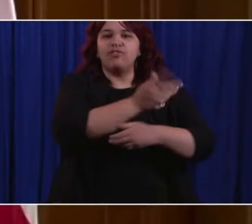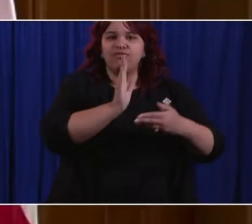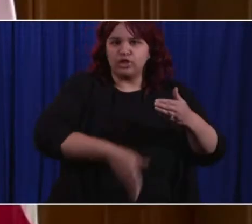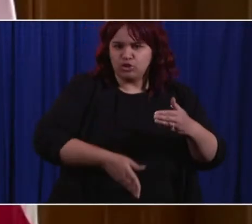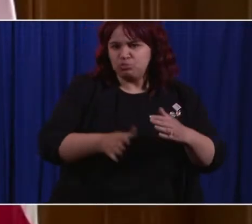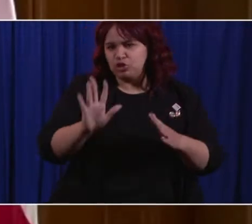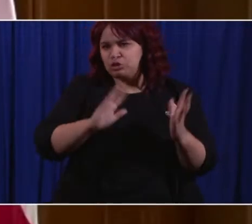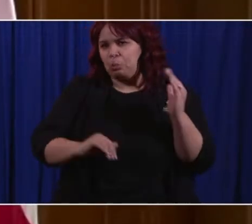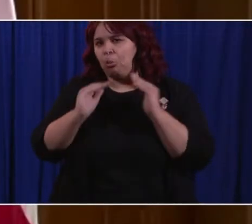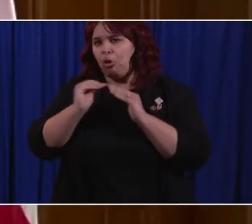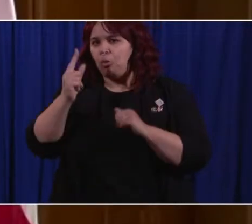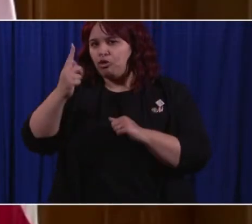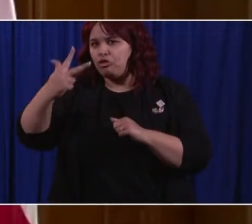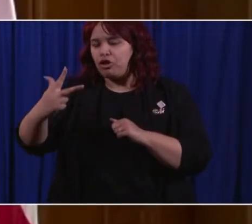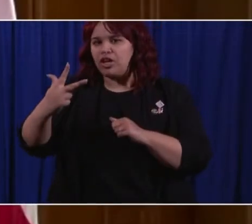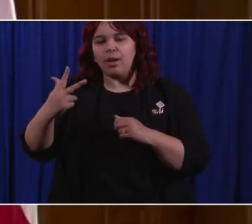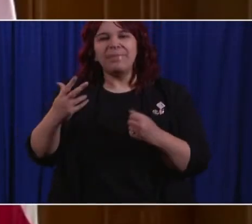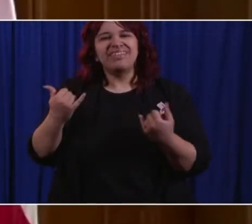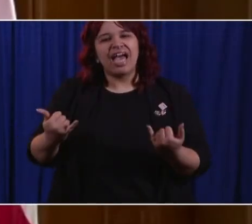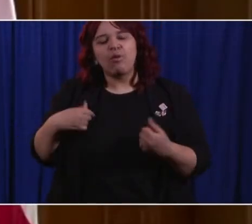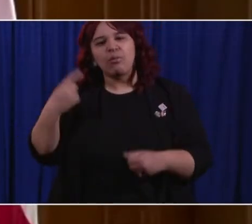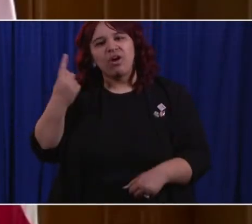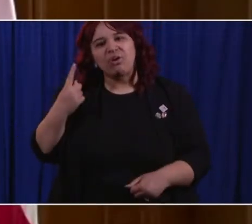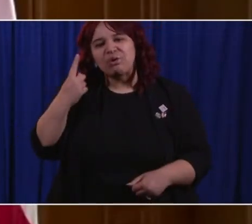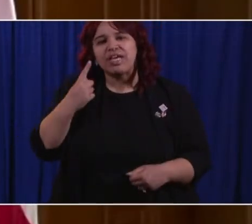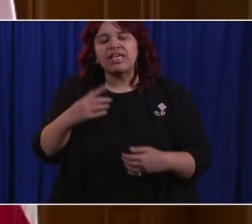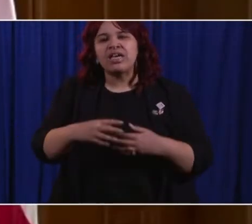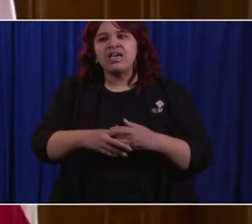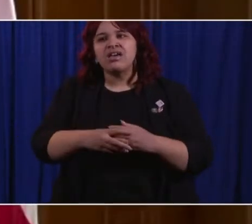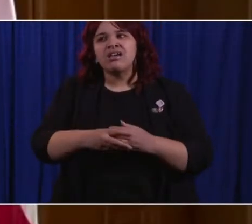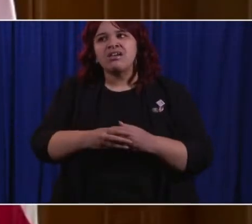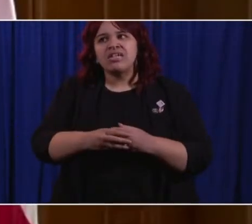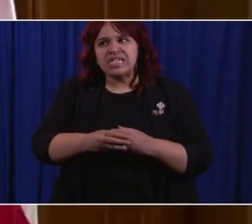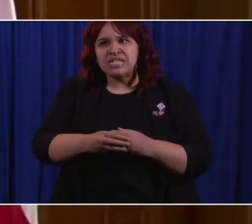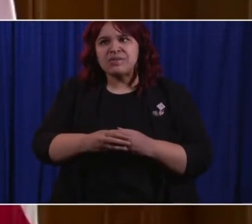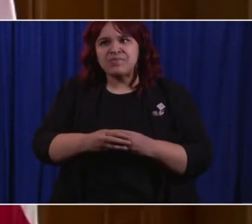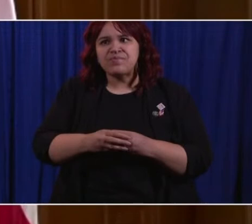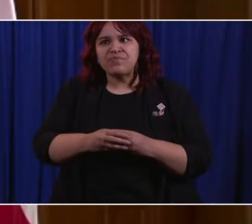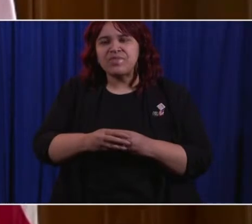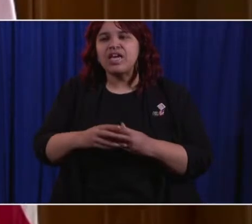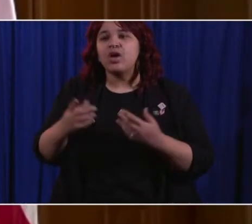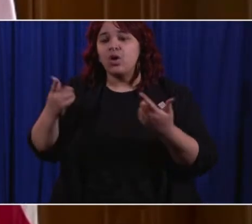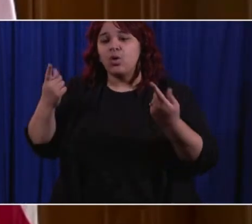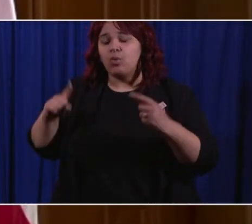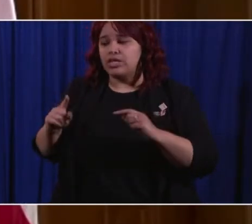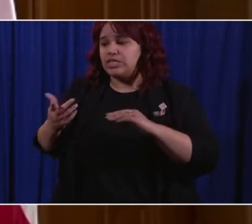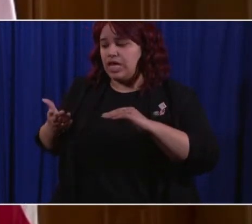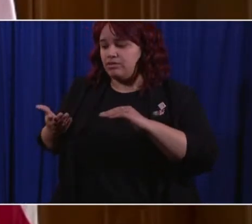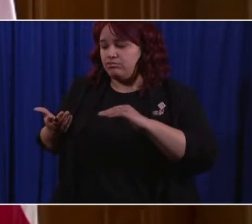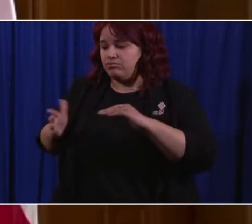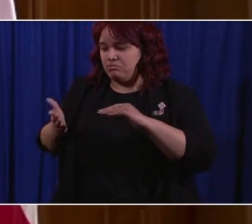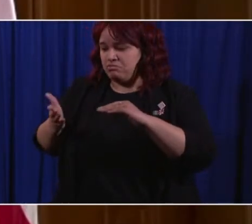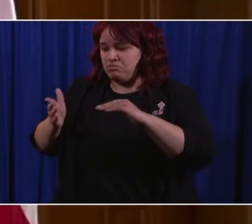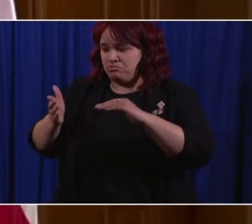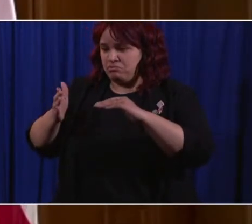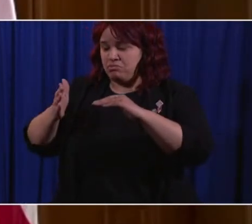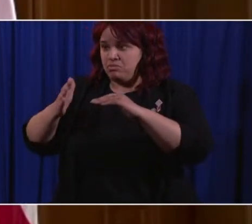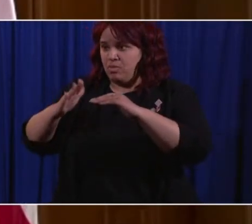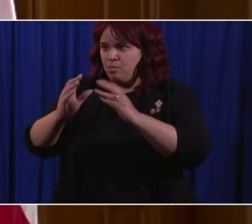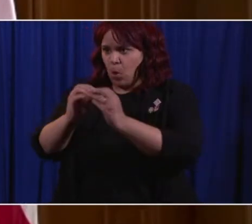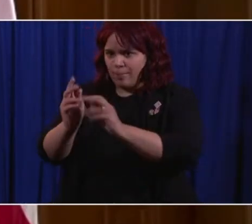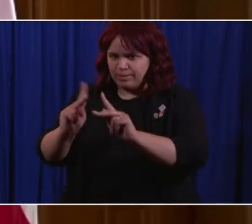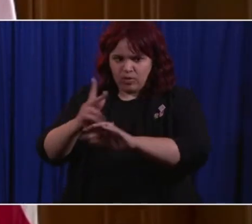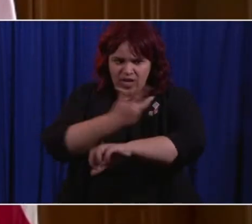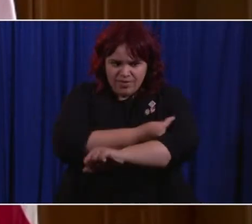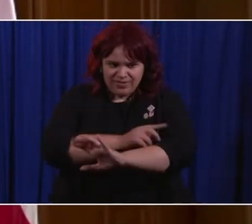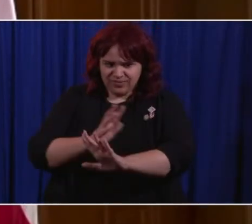a percentage that could cause you to alter and raise the 50 per 100,000 metric? Or is that a hard